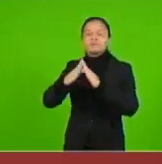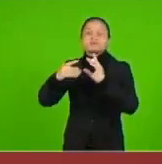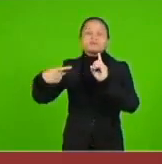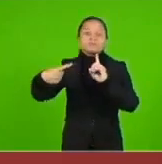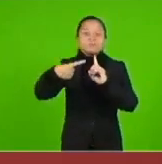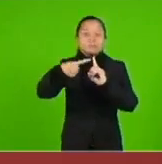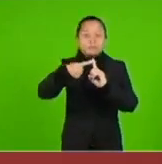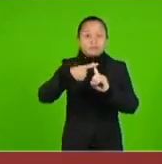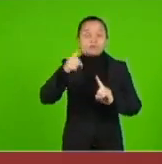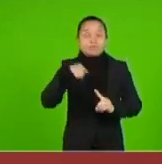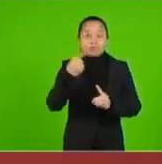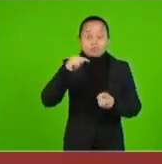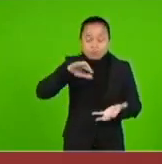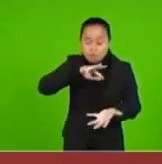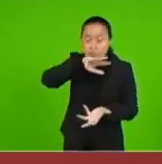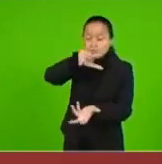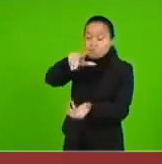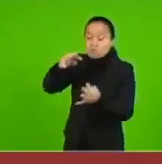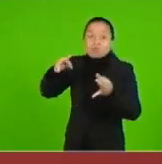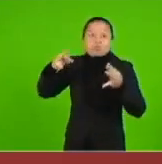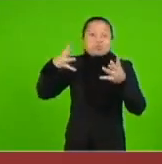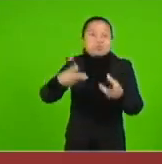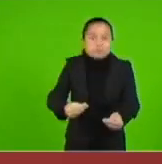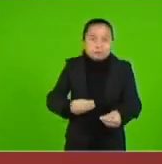our churches spread all over the planet.